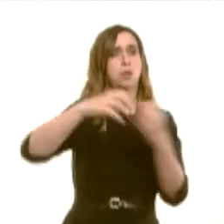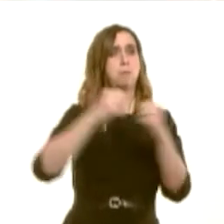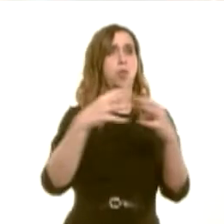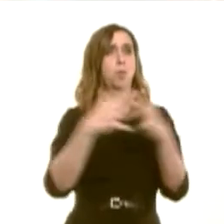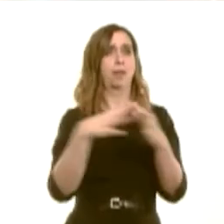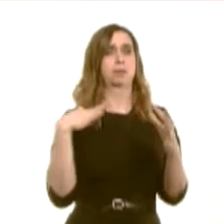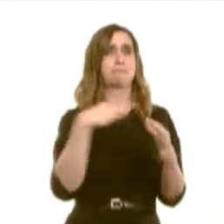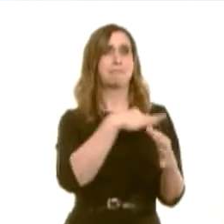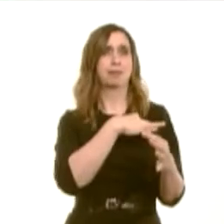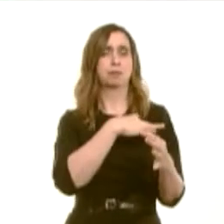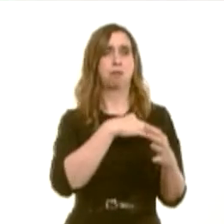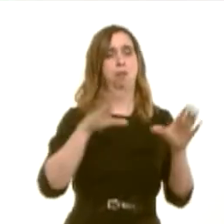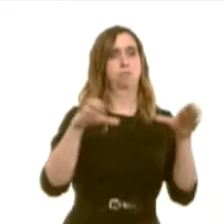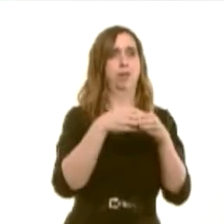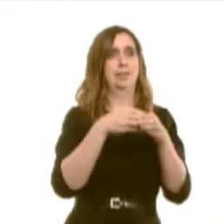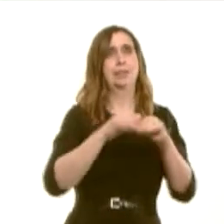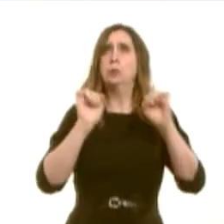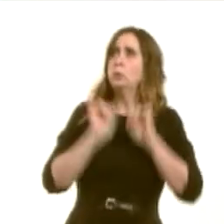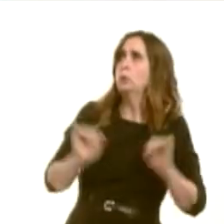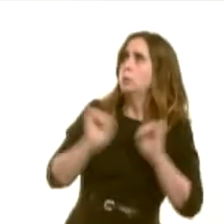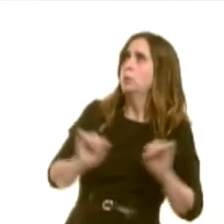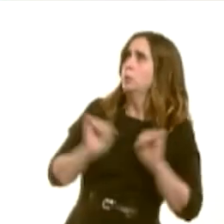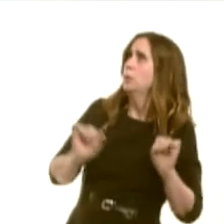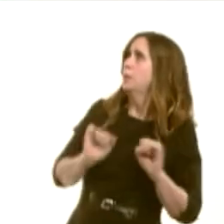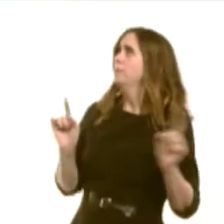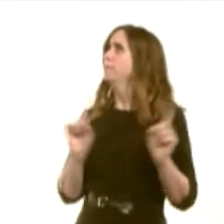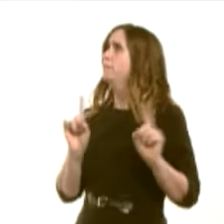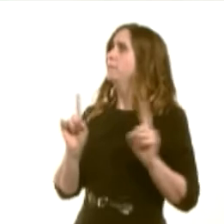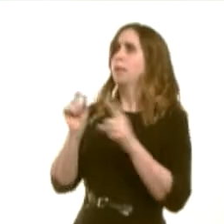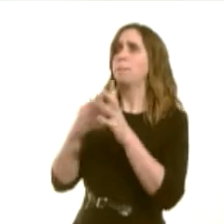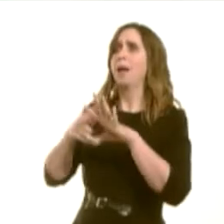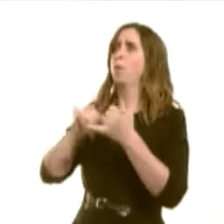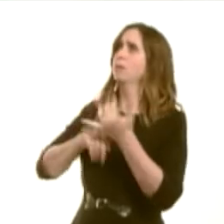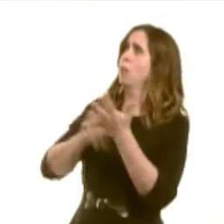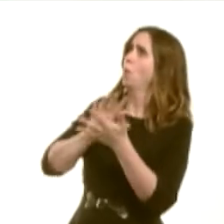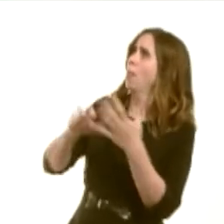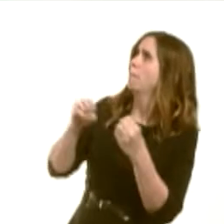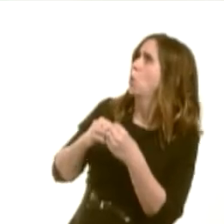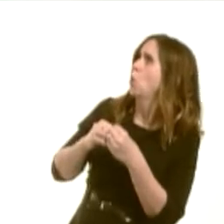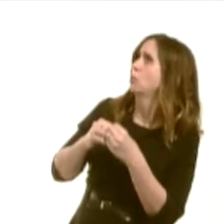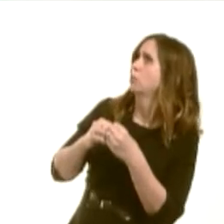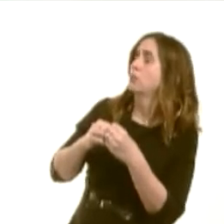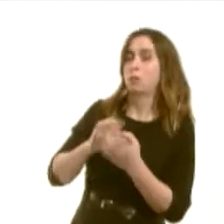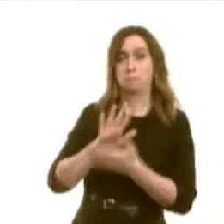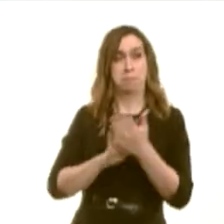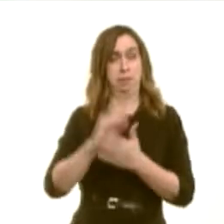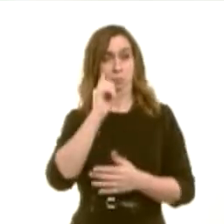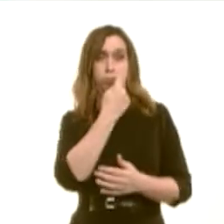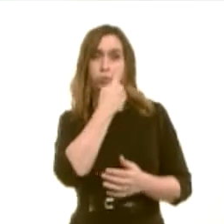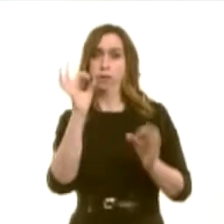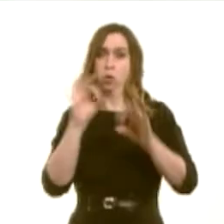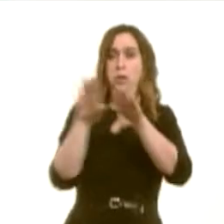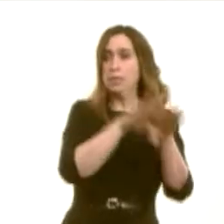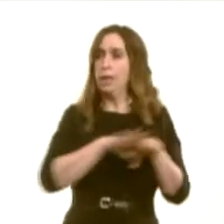Practice to the offer put forward to them by Powys Local Health Board, it's been clear there is no national procedure for dealing